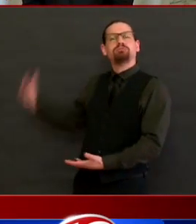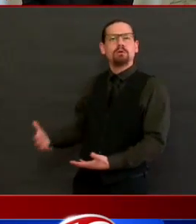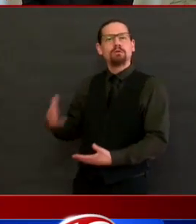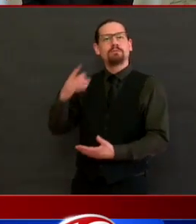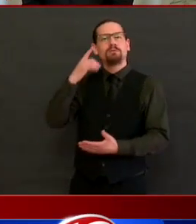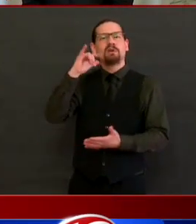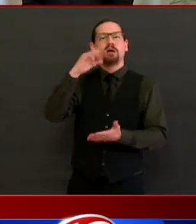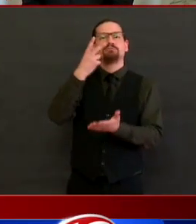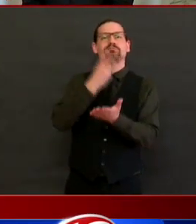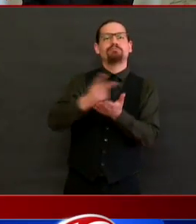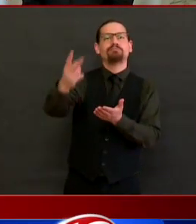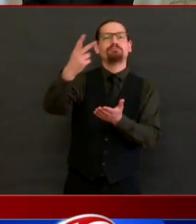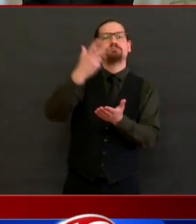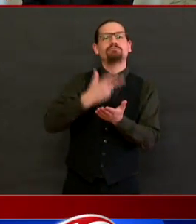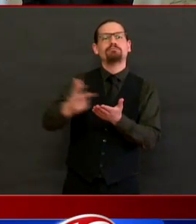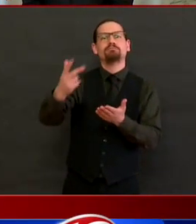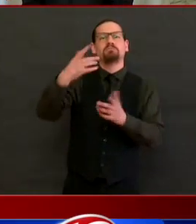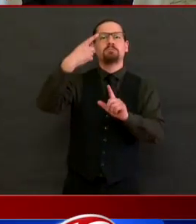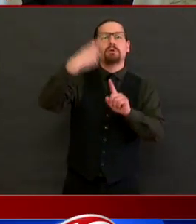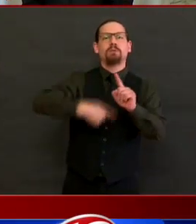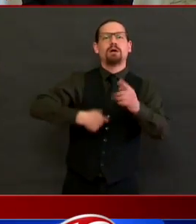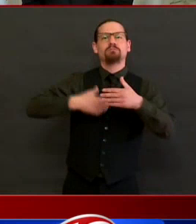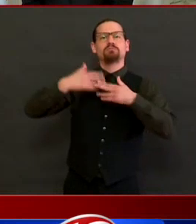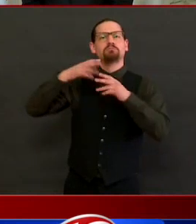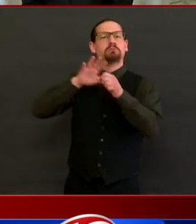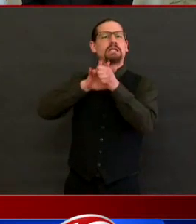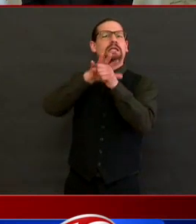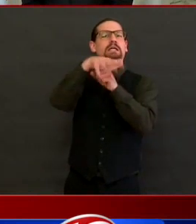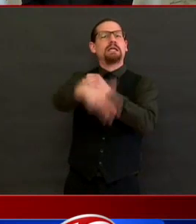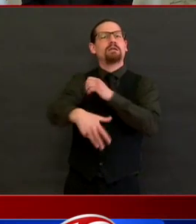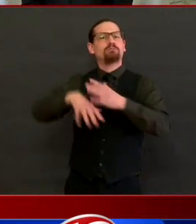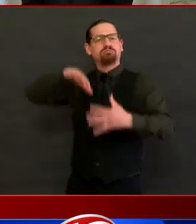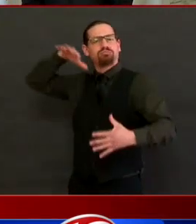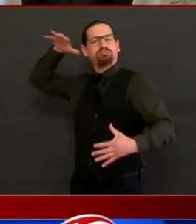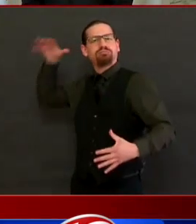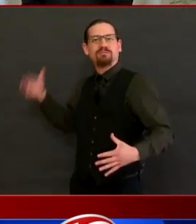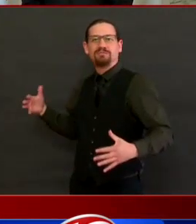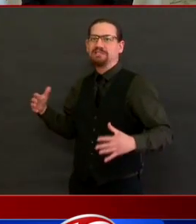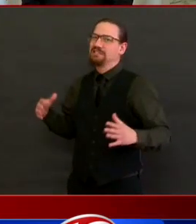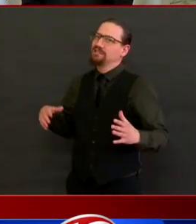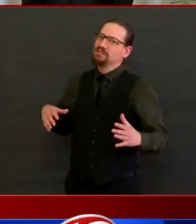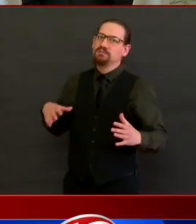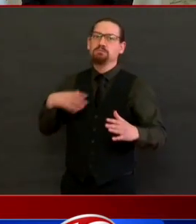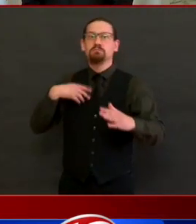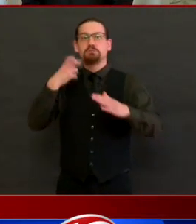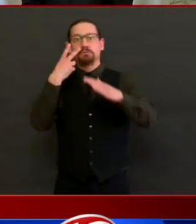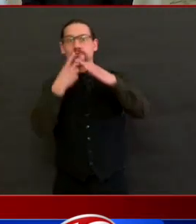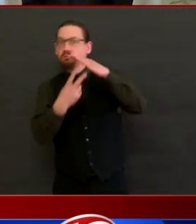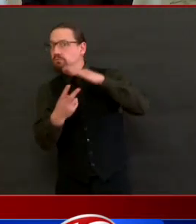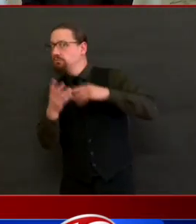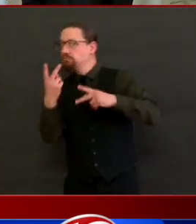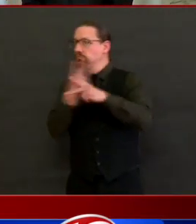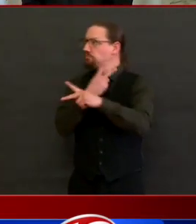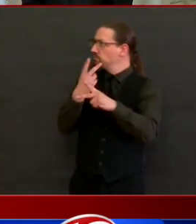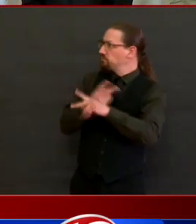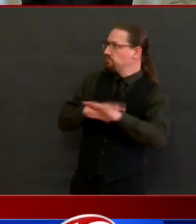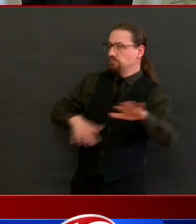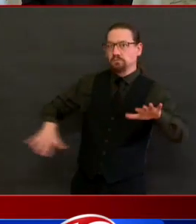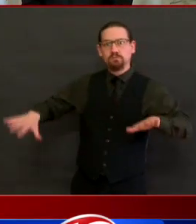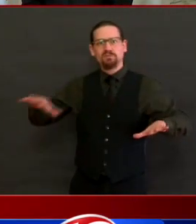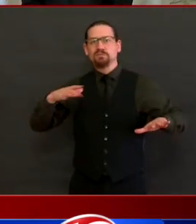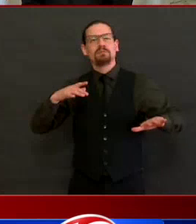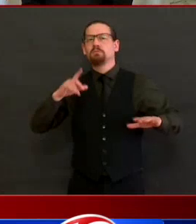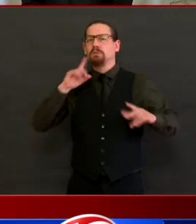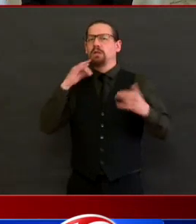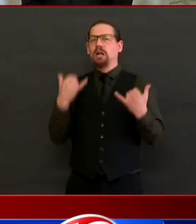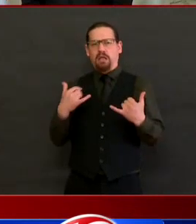have clear visibility into how much they could procure. As a result, many of